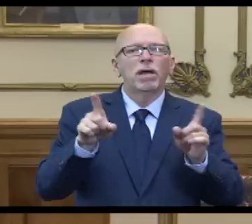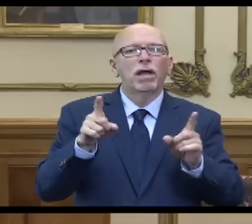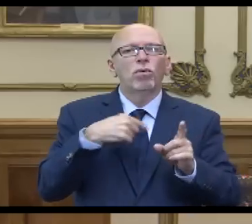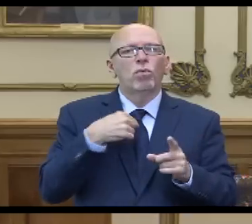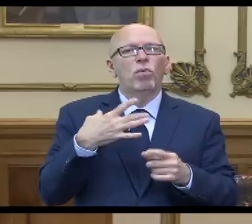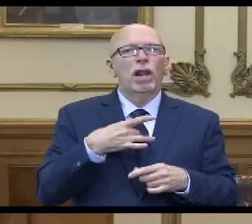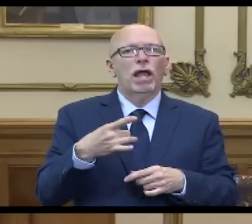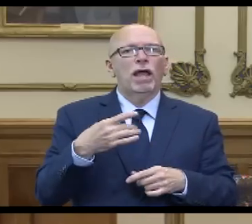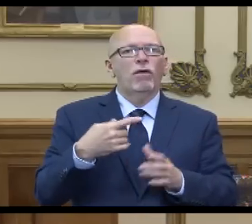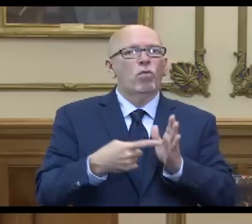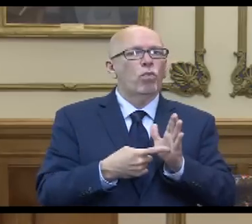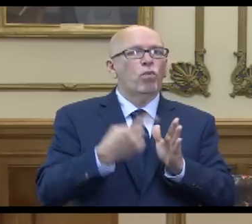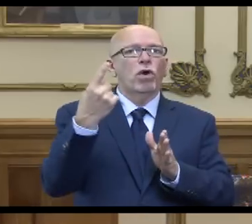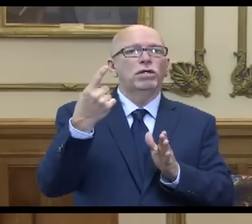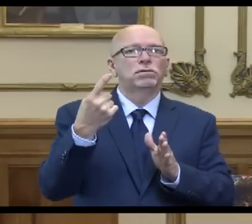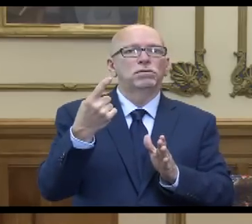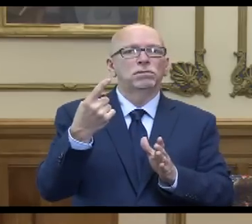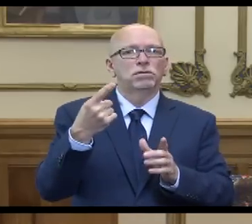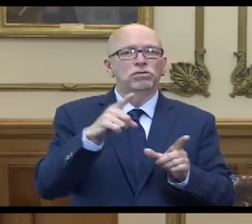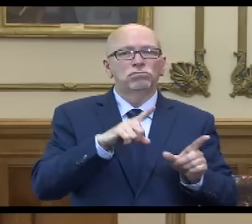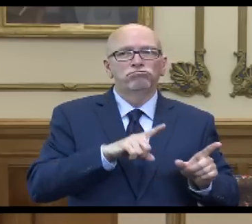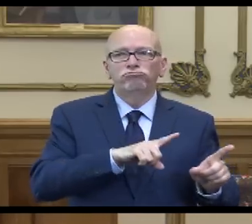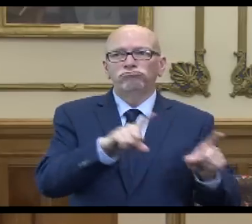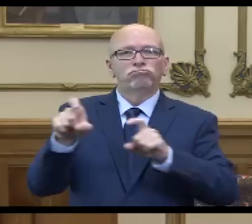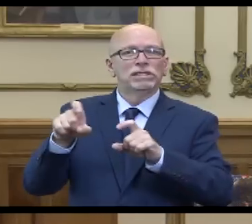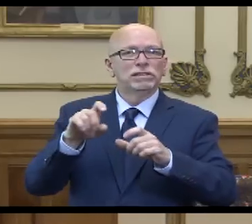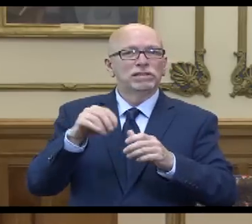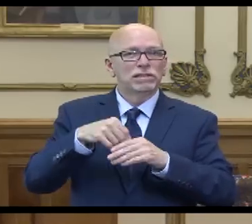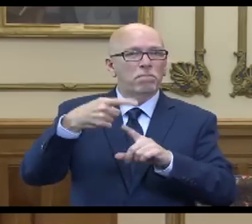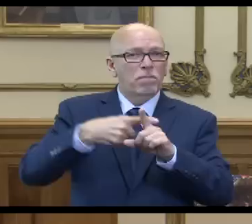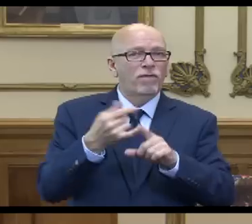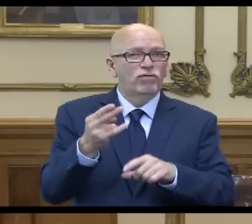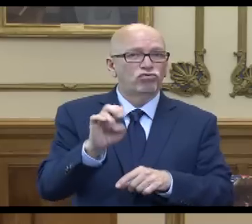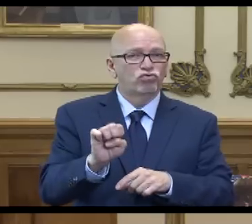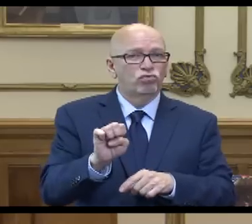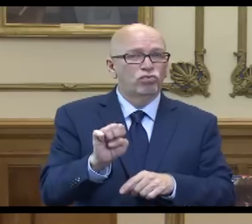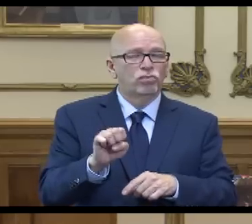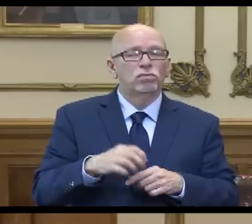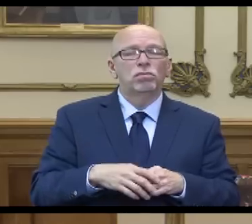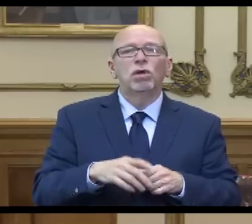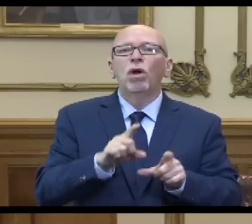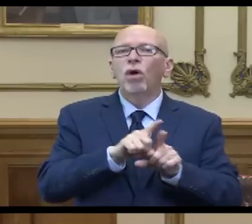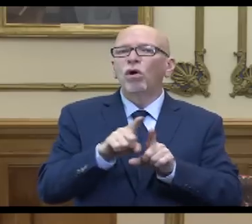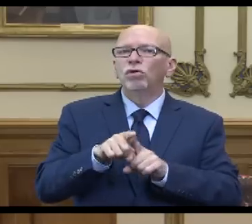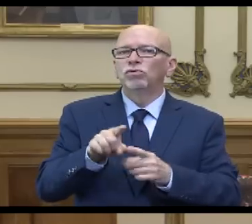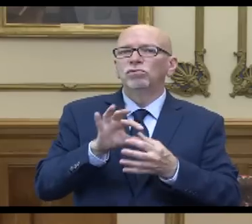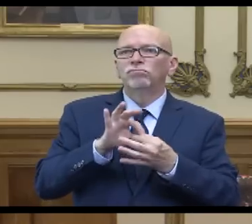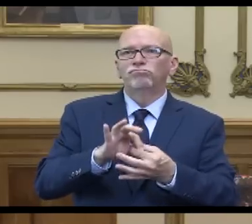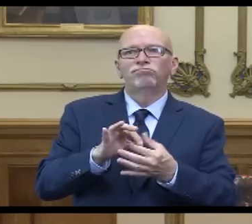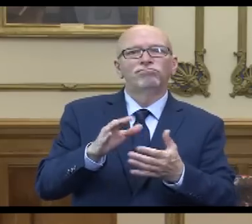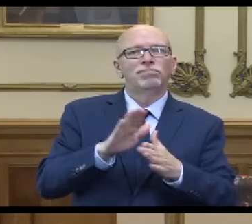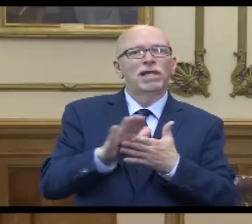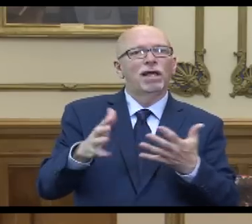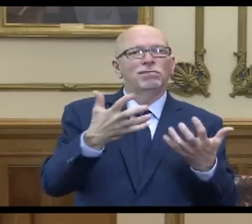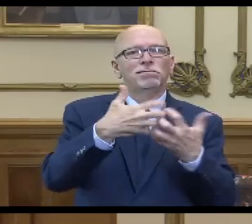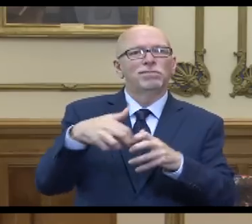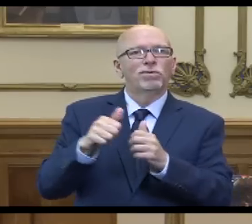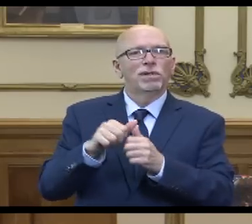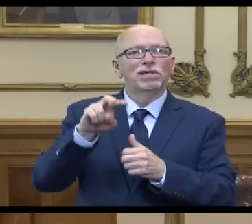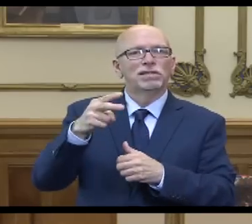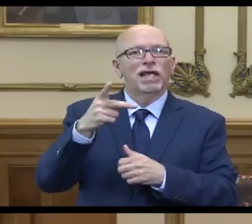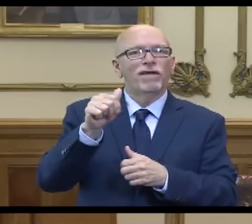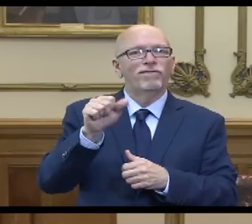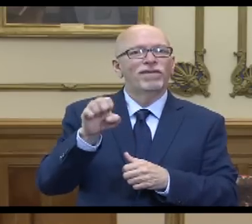that one-time point prevalence survey of all of them in the month of June, which also will correspond nicely with the second phase